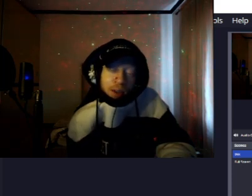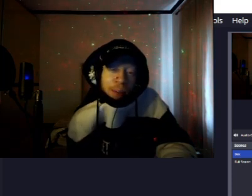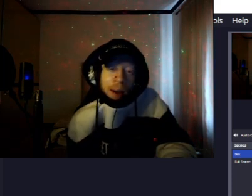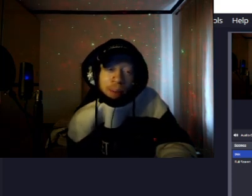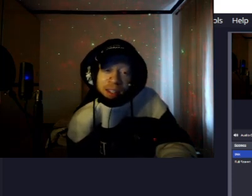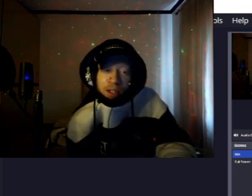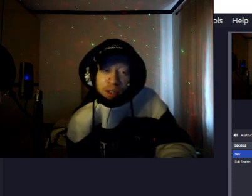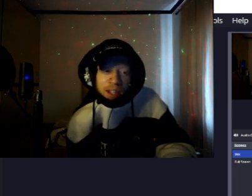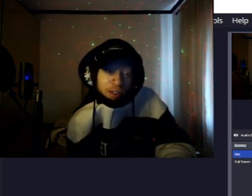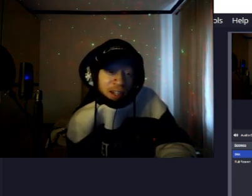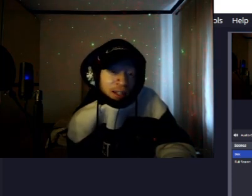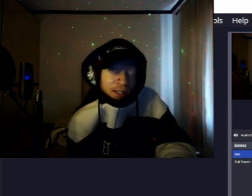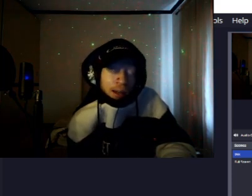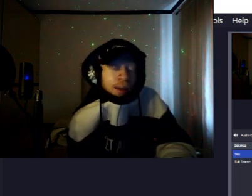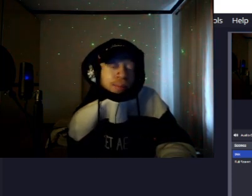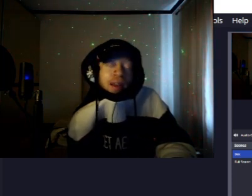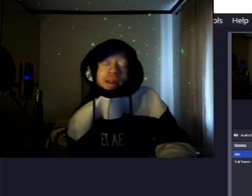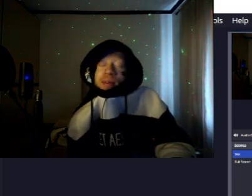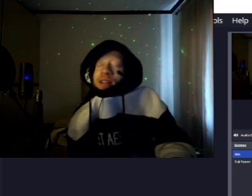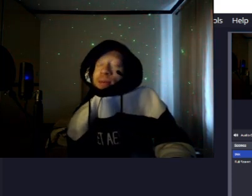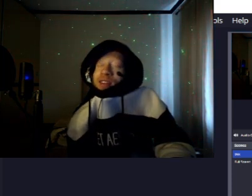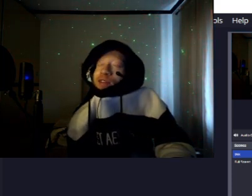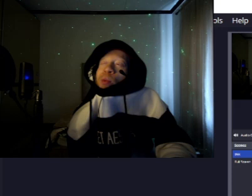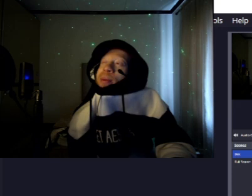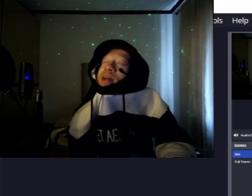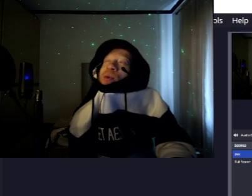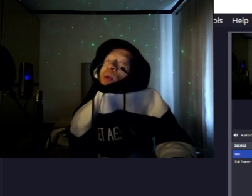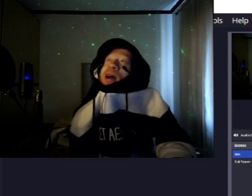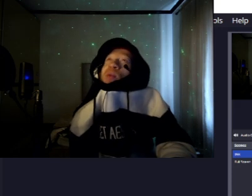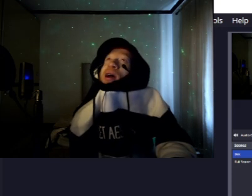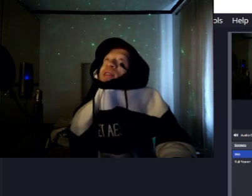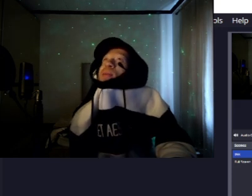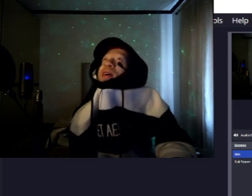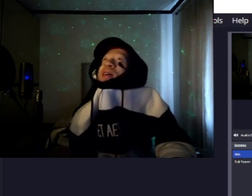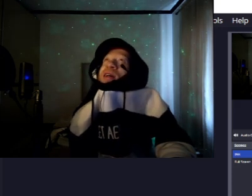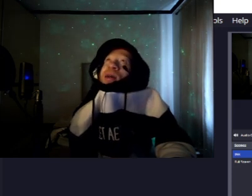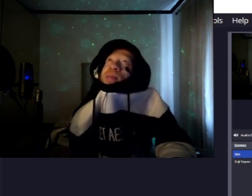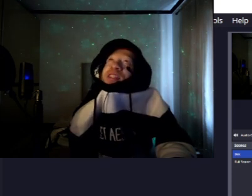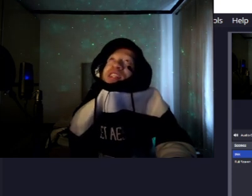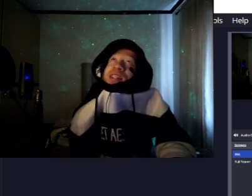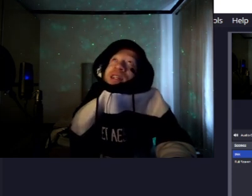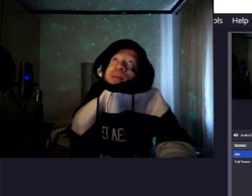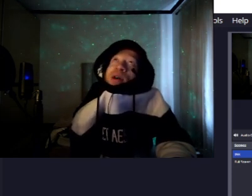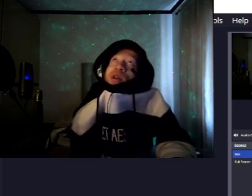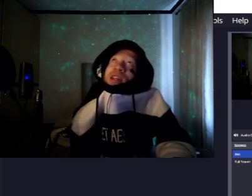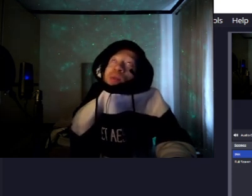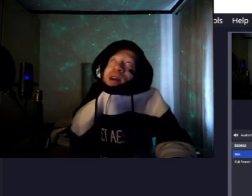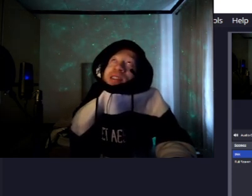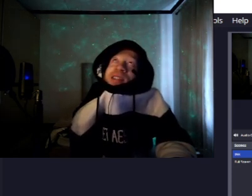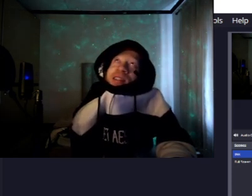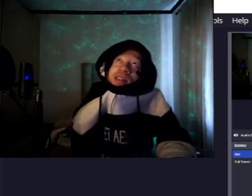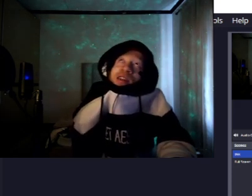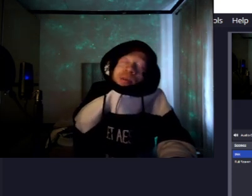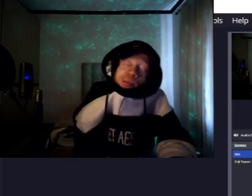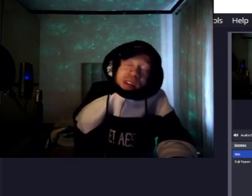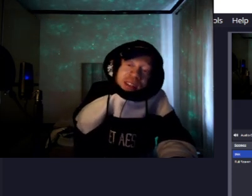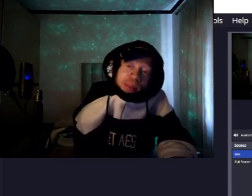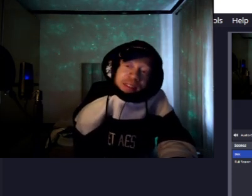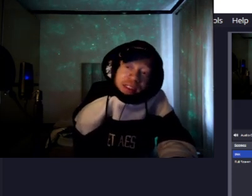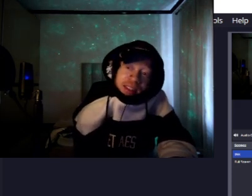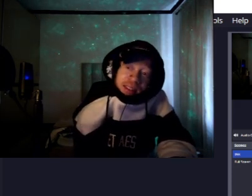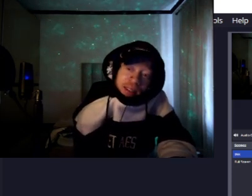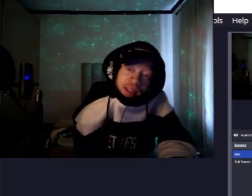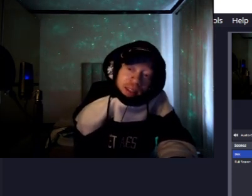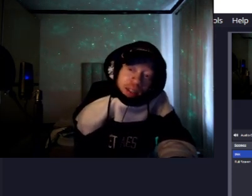it's stopping my ability to think, really, because I keep thinking to myself, like, what am I doing? Why is my chin in my hoodie, and why is it compressing